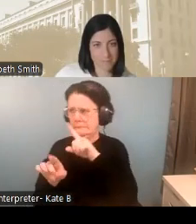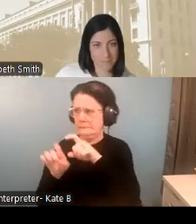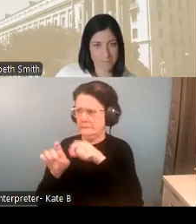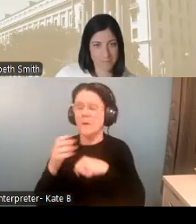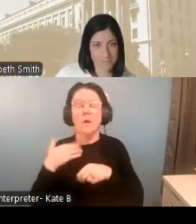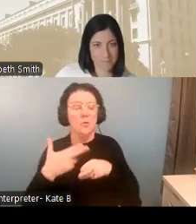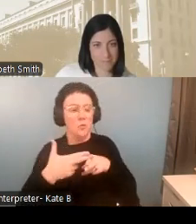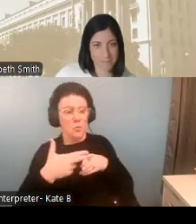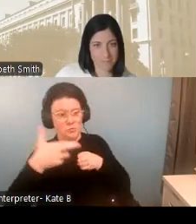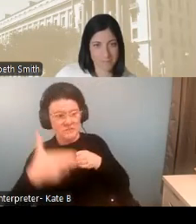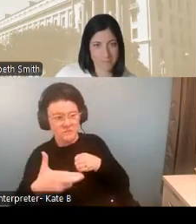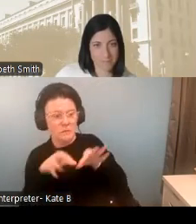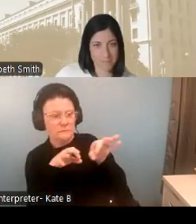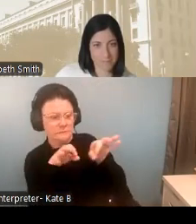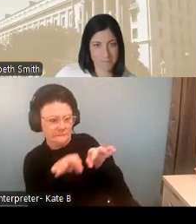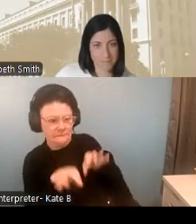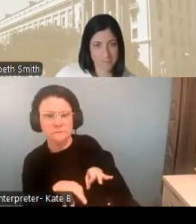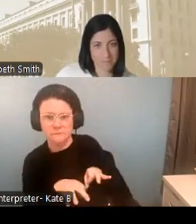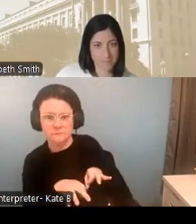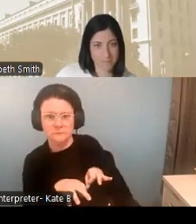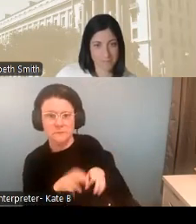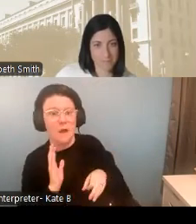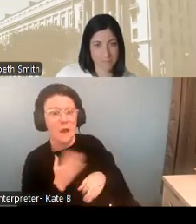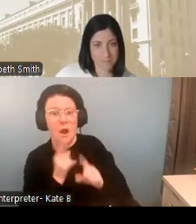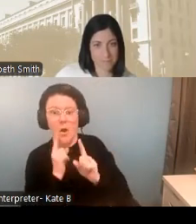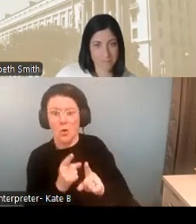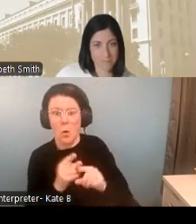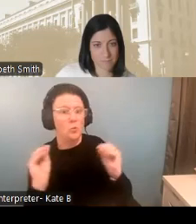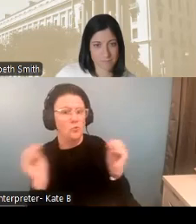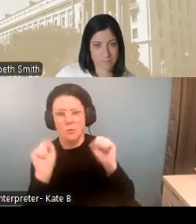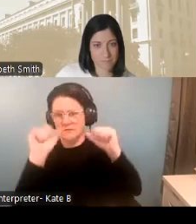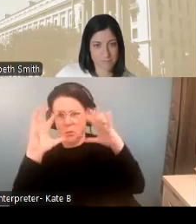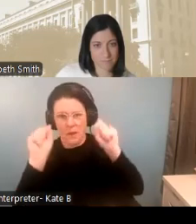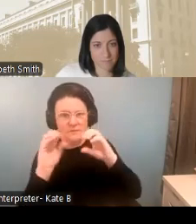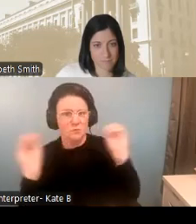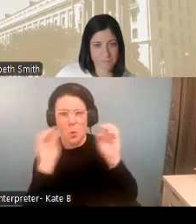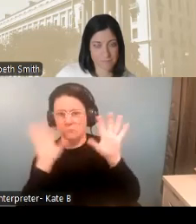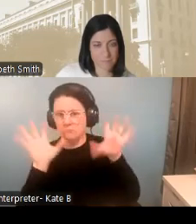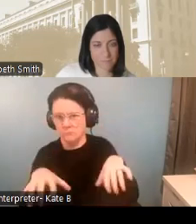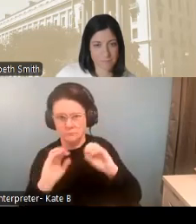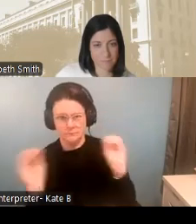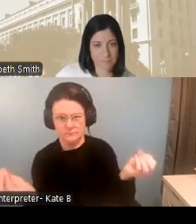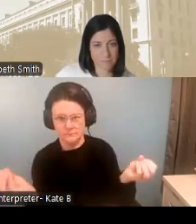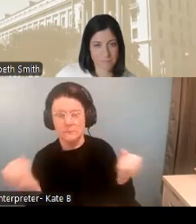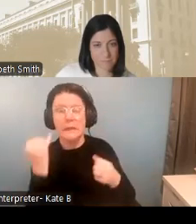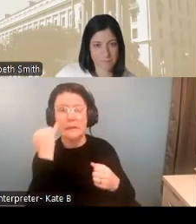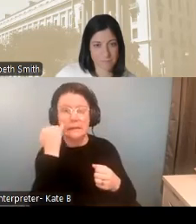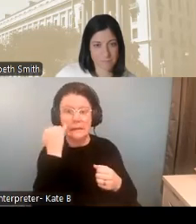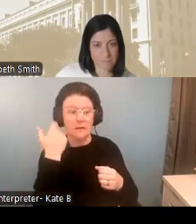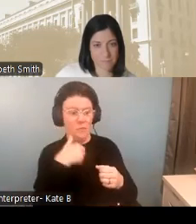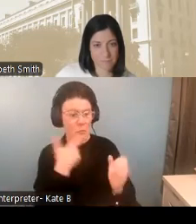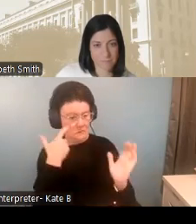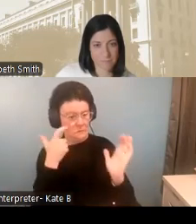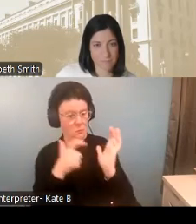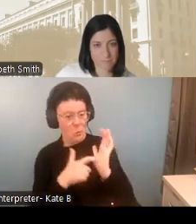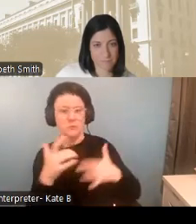results. Our true goal is for you to have no surprises in this process. Anything that comes to us as a